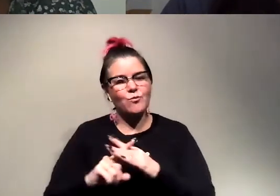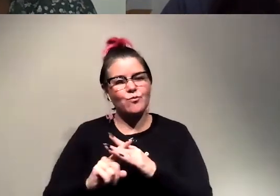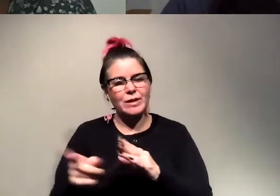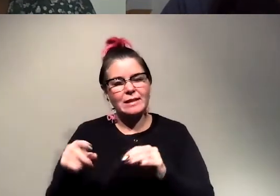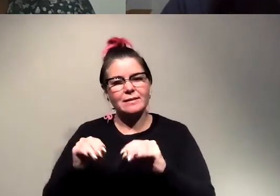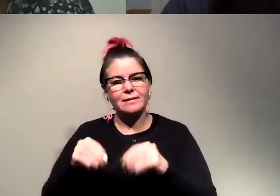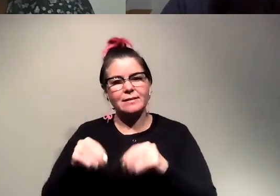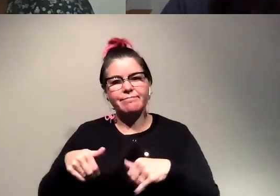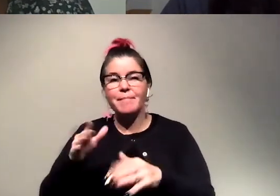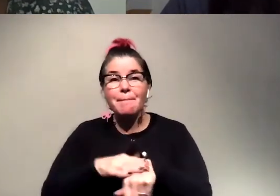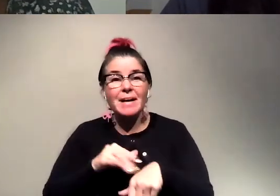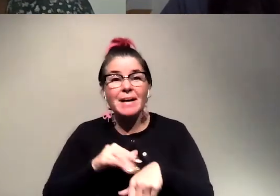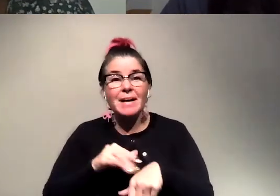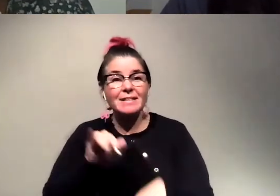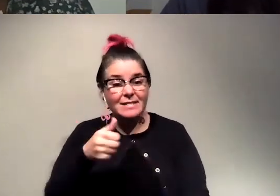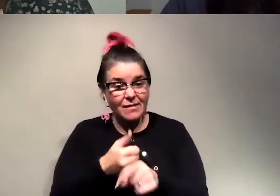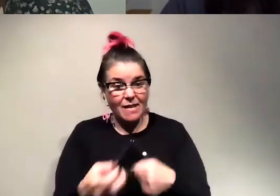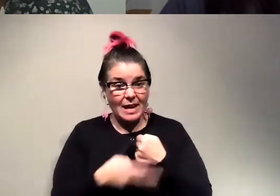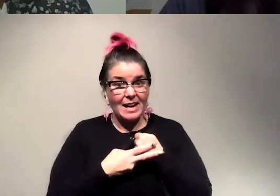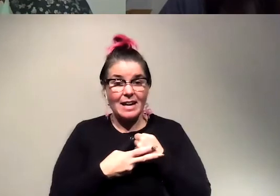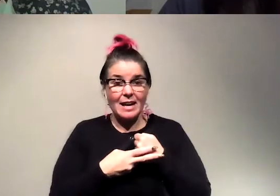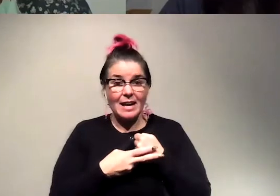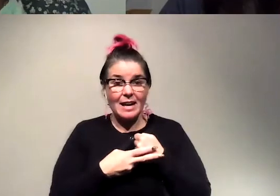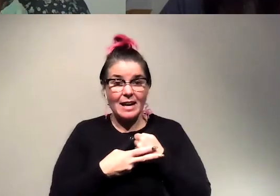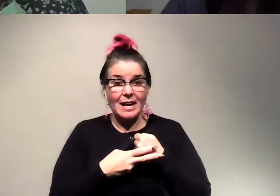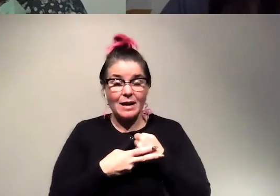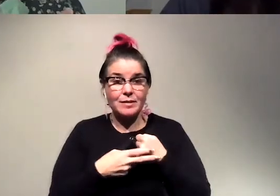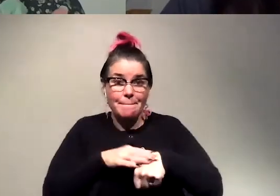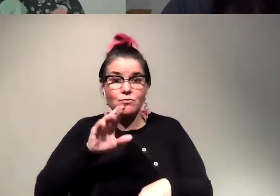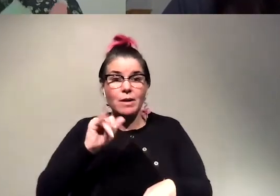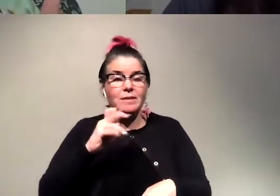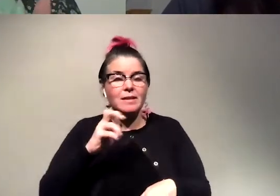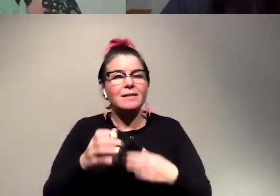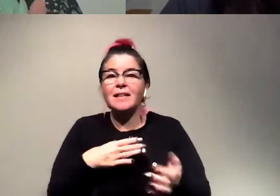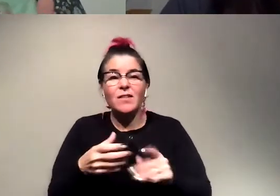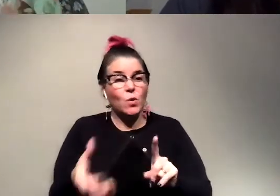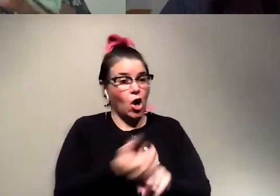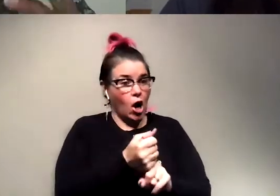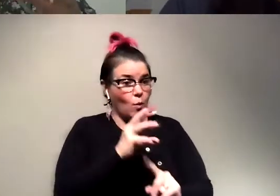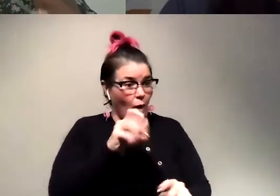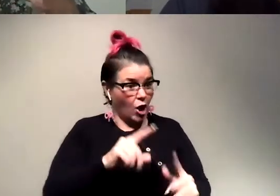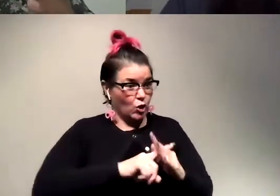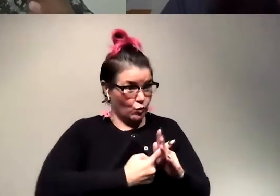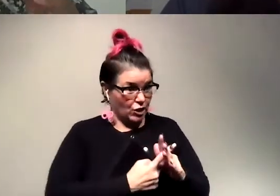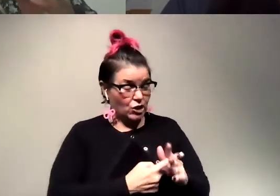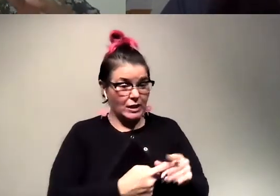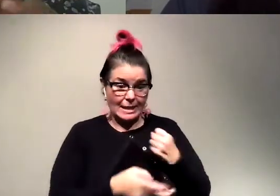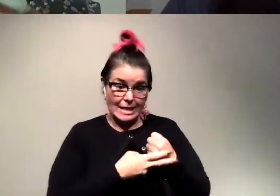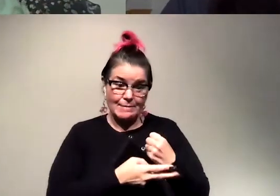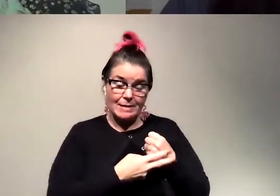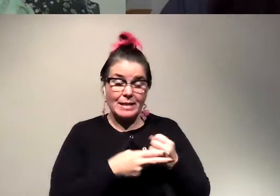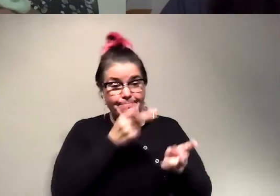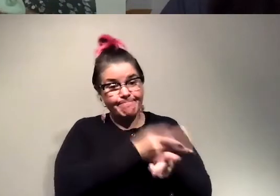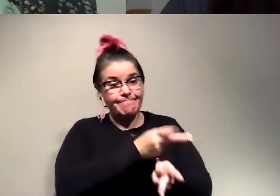you have a captive reptile, even if you did catch it in the wild originally, if it's been your pet for